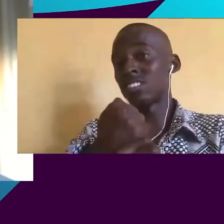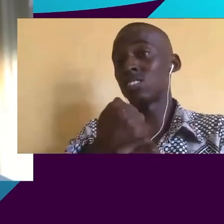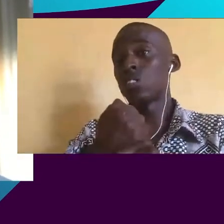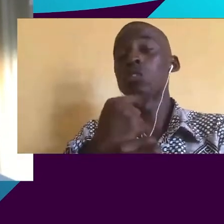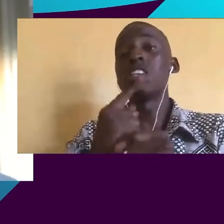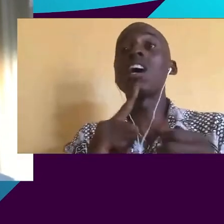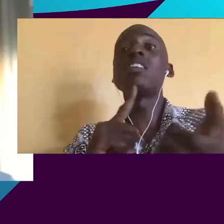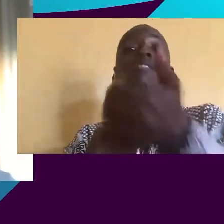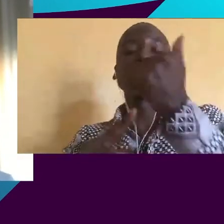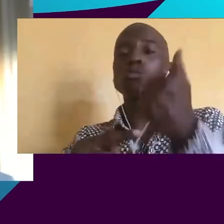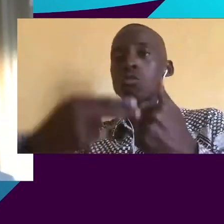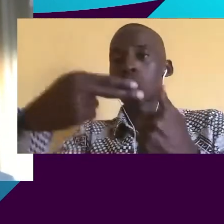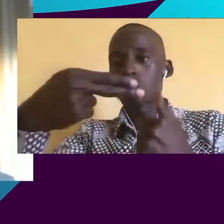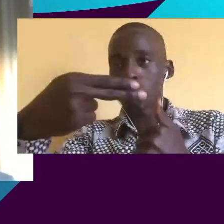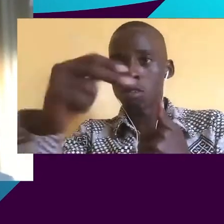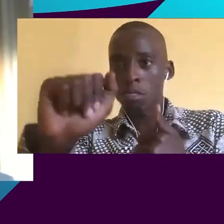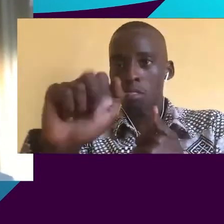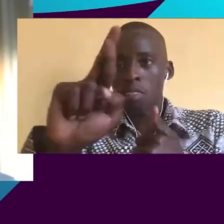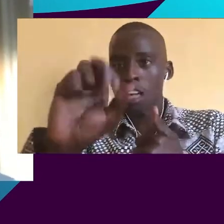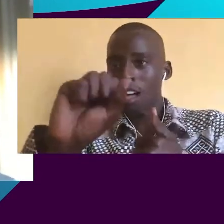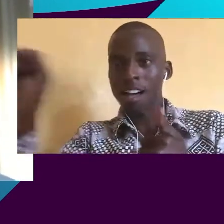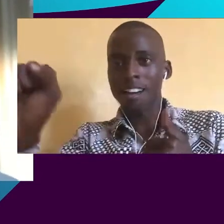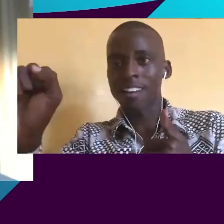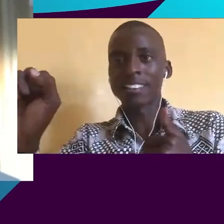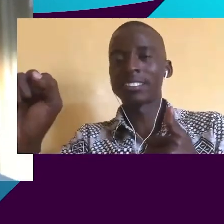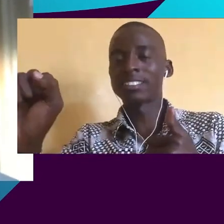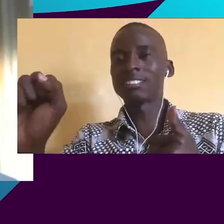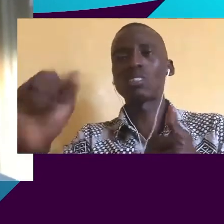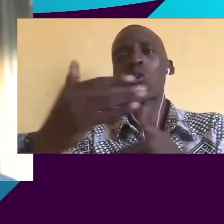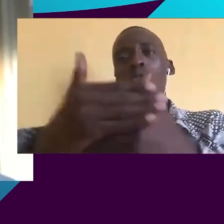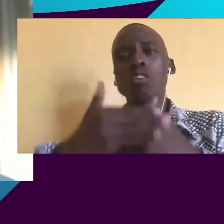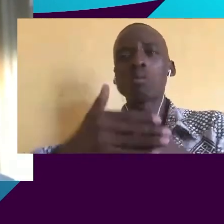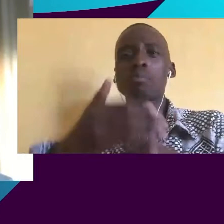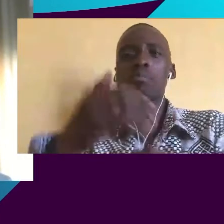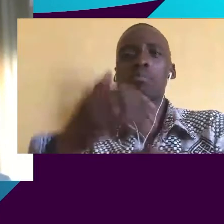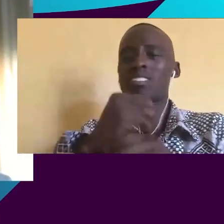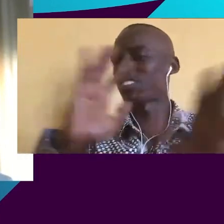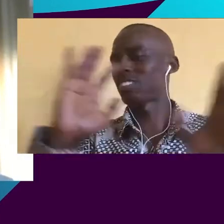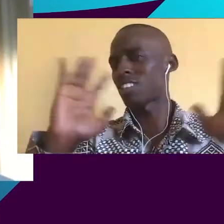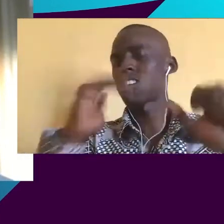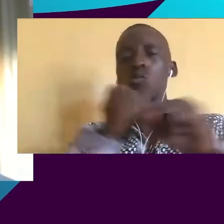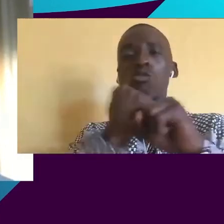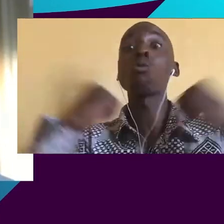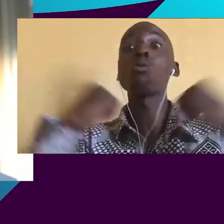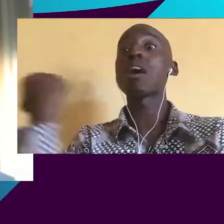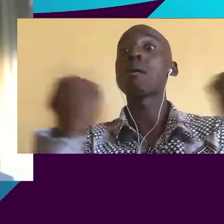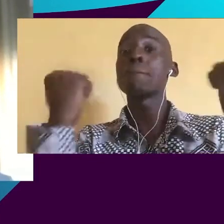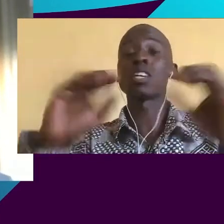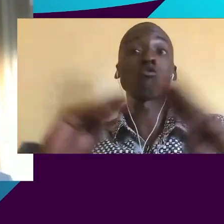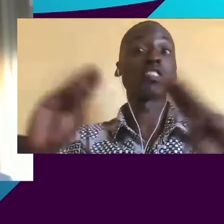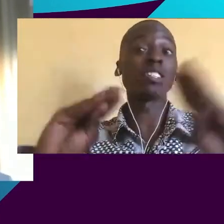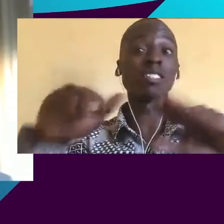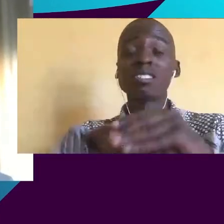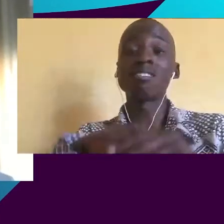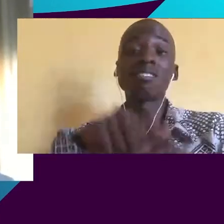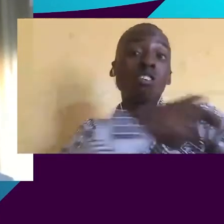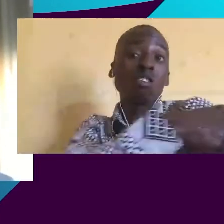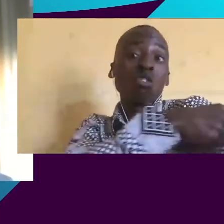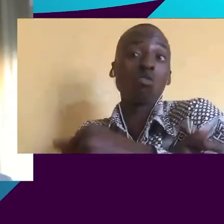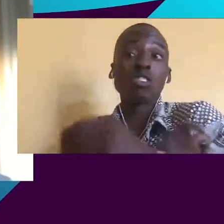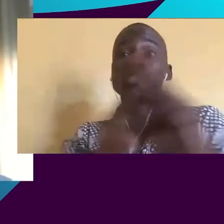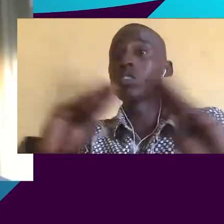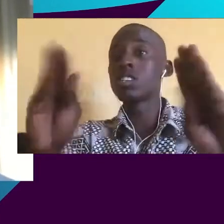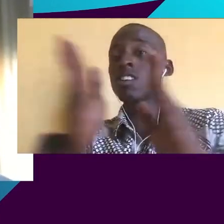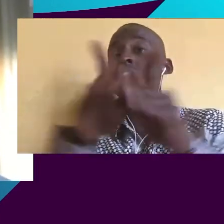the girls. So we always do the campaigns in coaching courses. We teach them. And again, we have